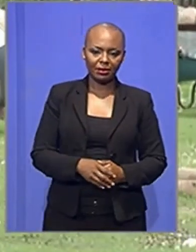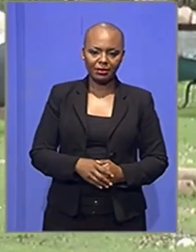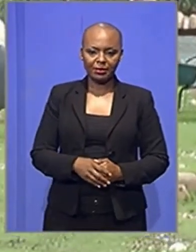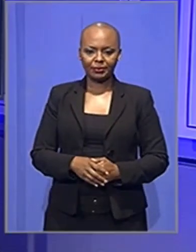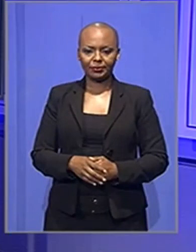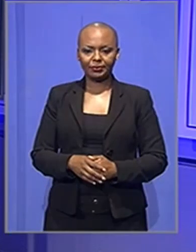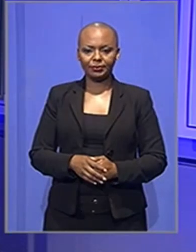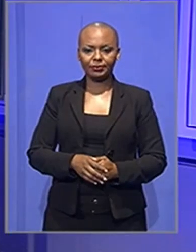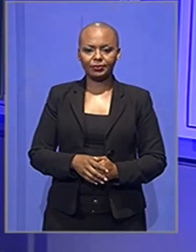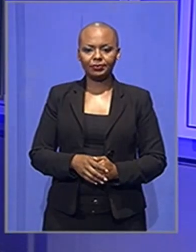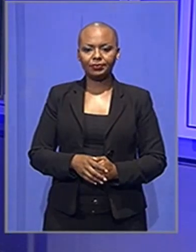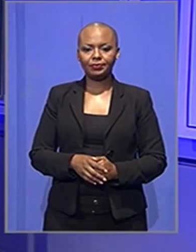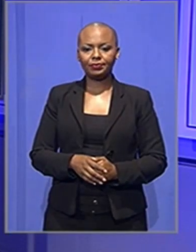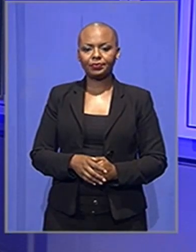Taung.